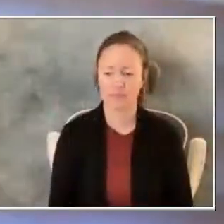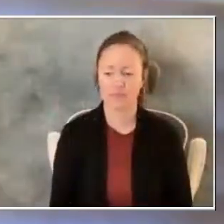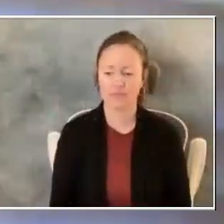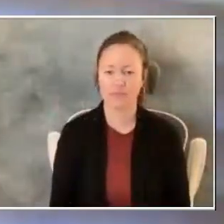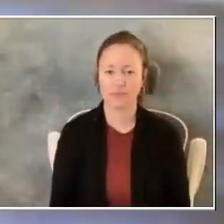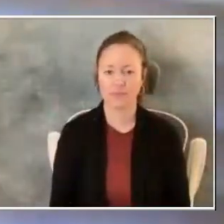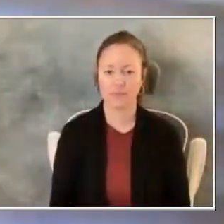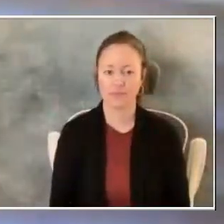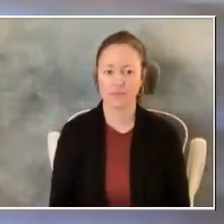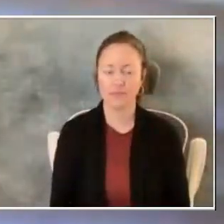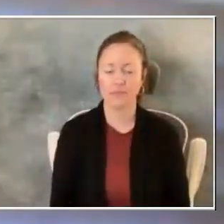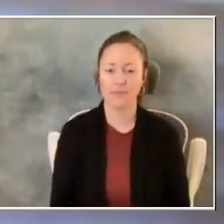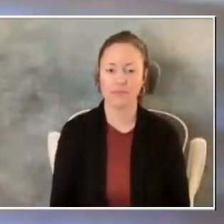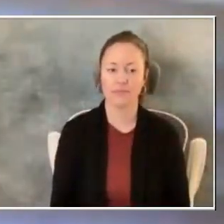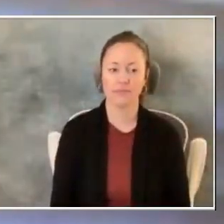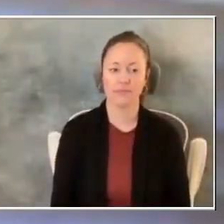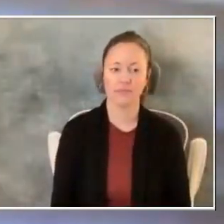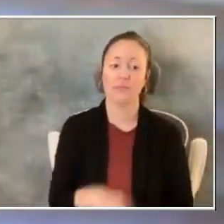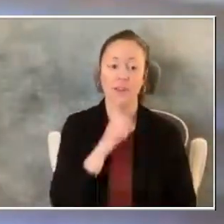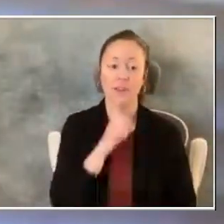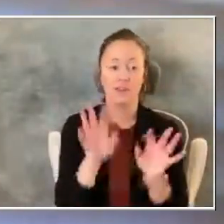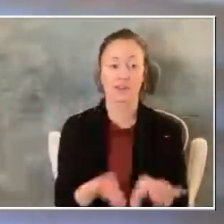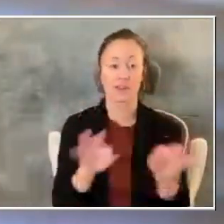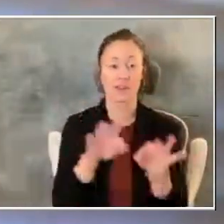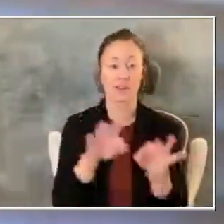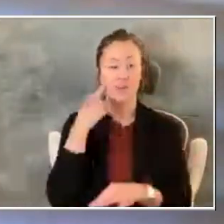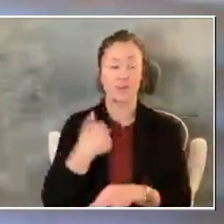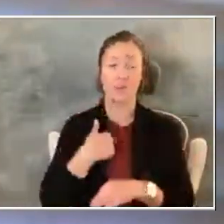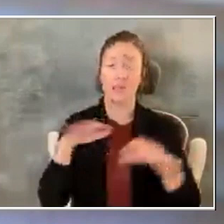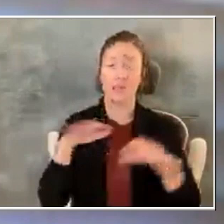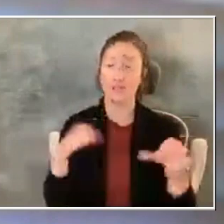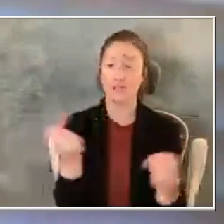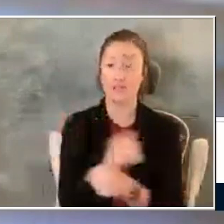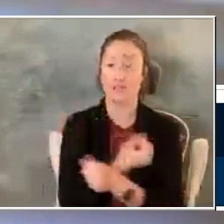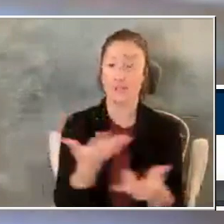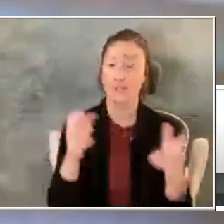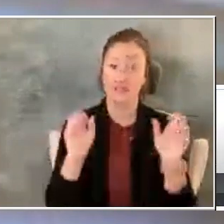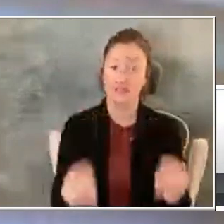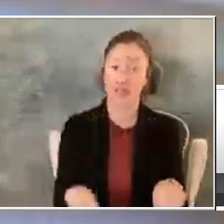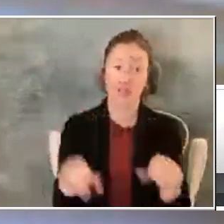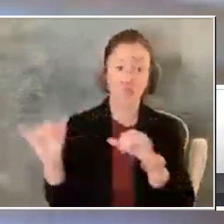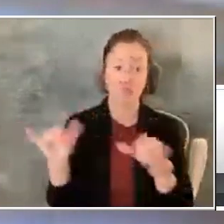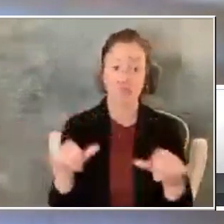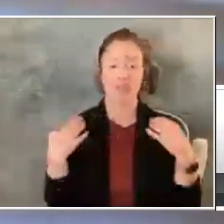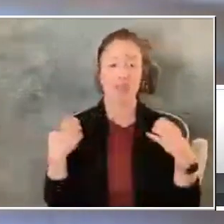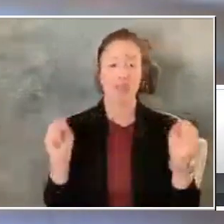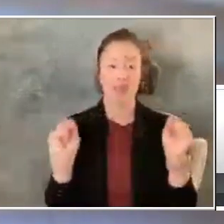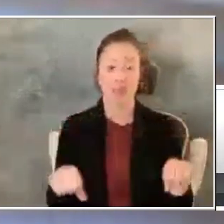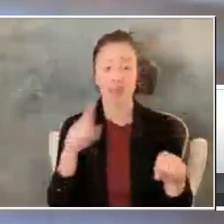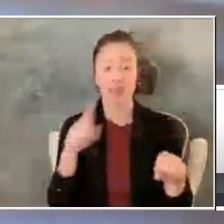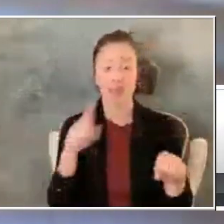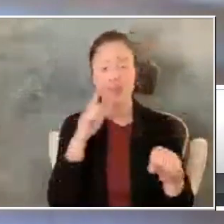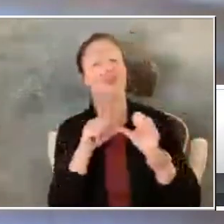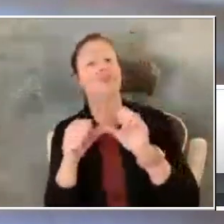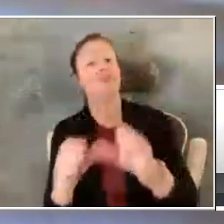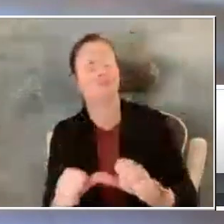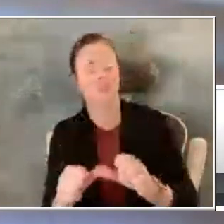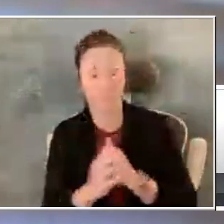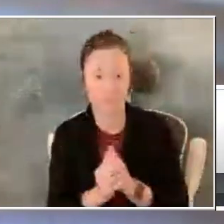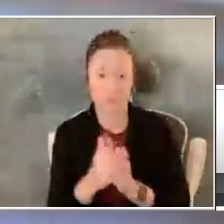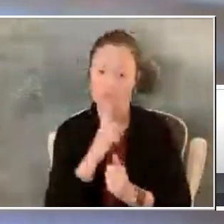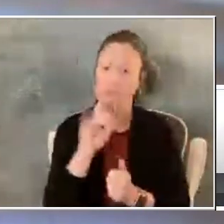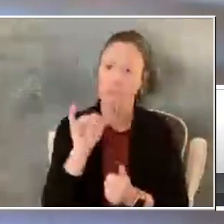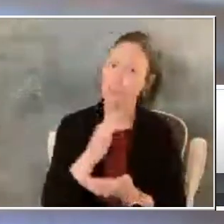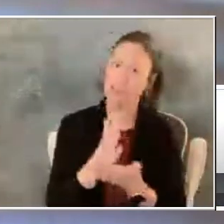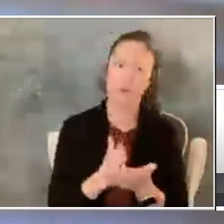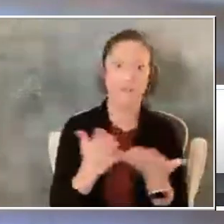It's important to me to do everything that I can to stay as healthy as I can for as long as I can. And this is just a part of it,